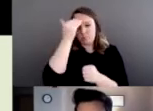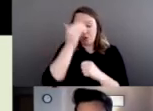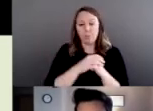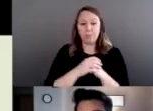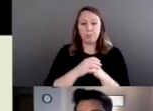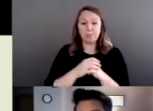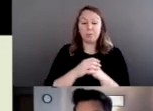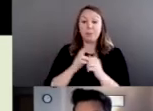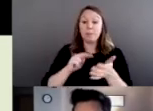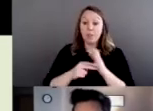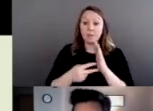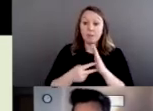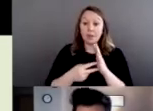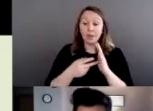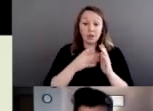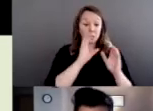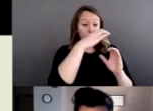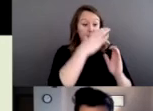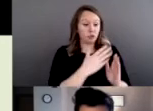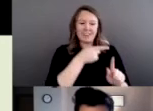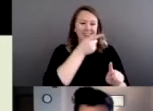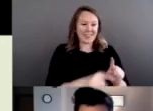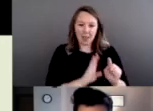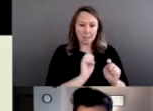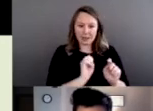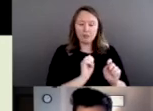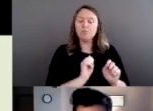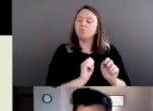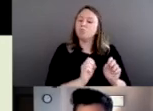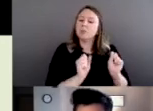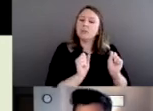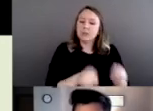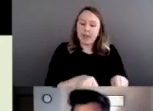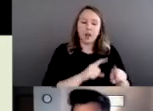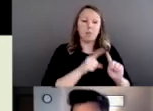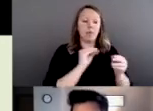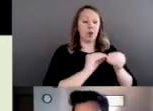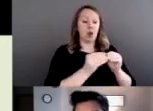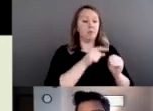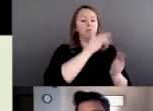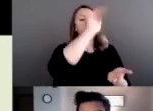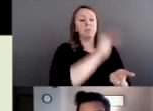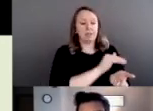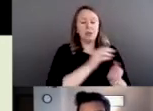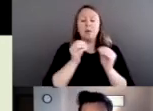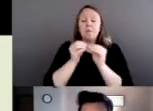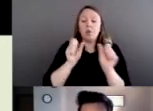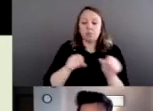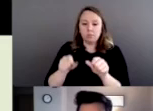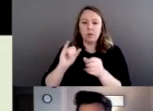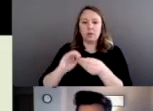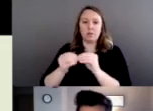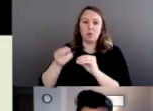it's less likely that it is going to be a stranger that hurts you. Again, also know that the